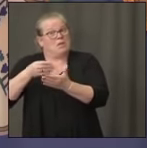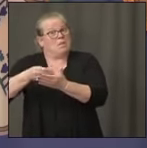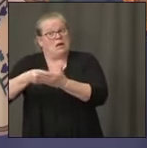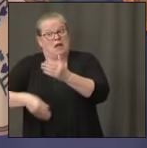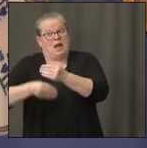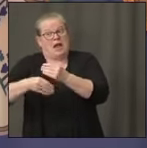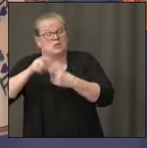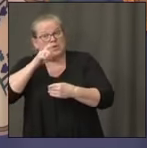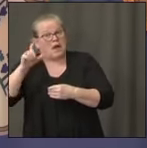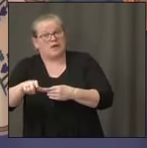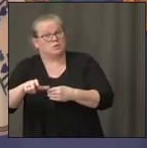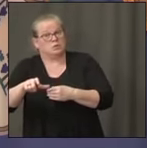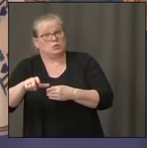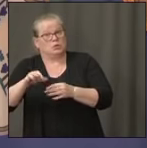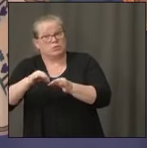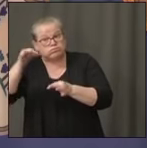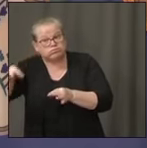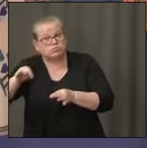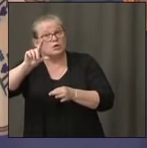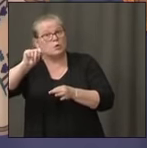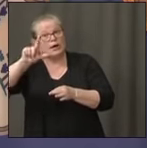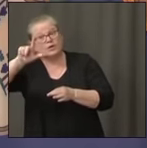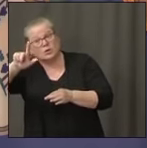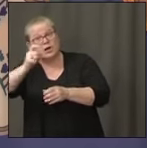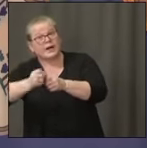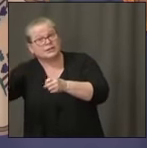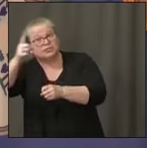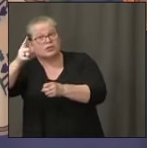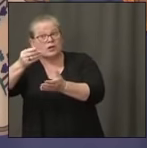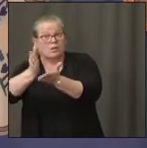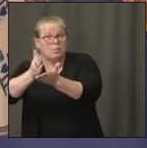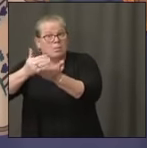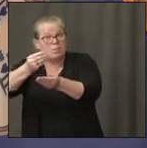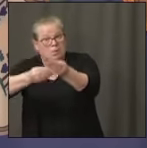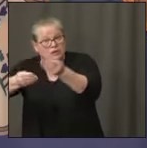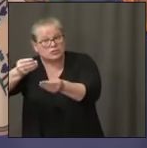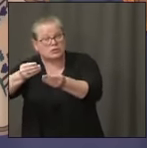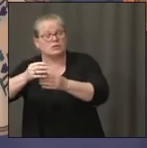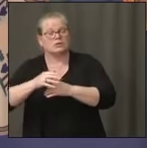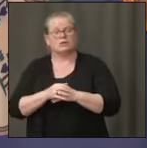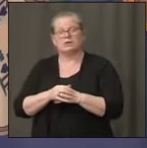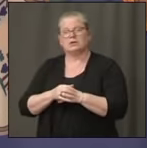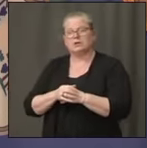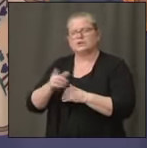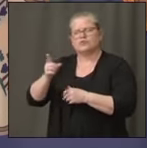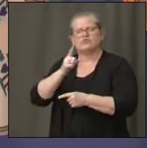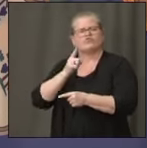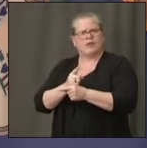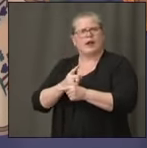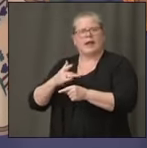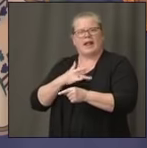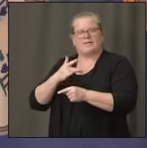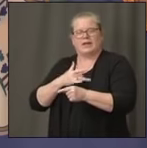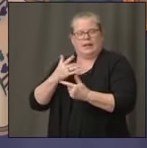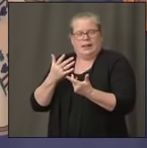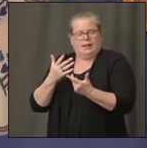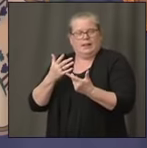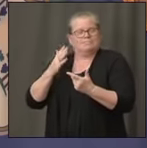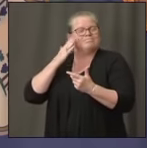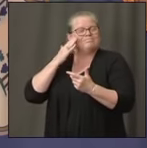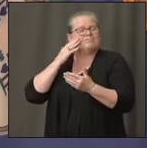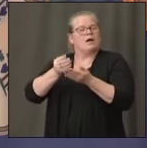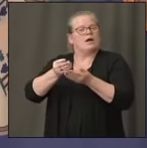that I have seen is fooling around with the budget. You know, as you know better than anybody else, we're right up close to a spending cap. But